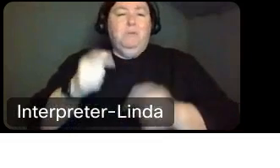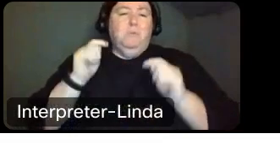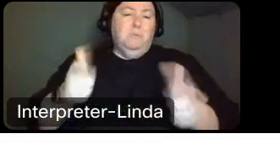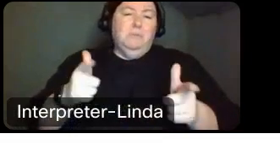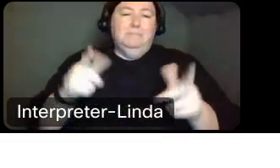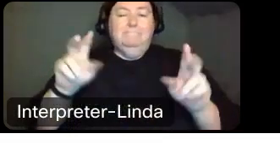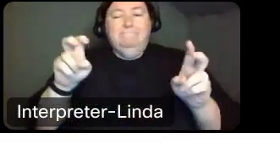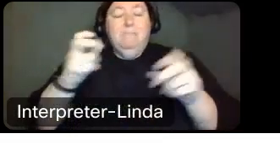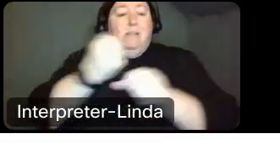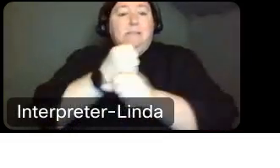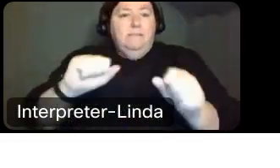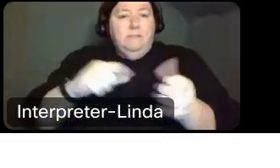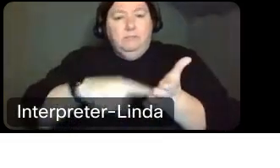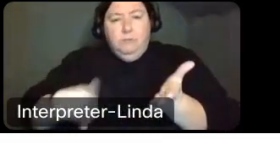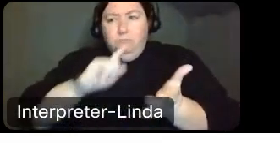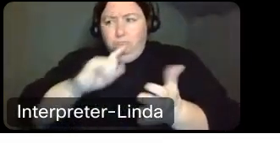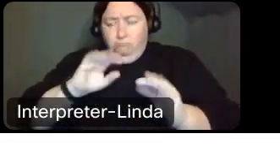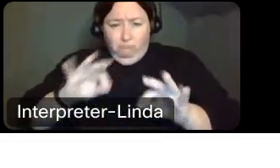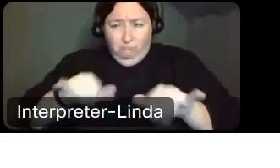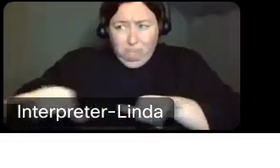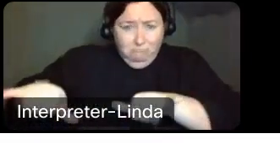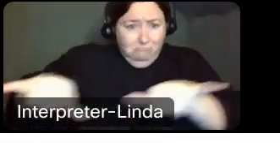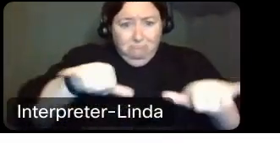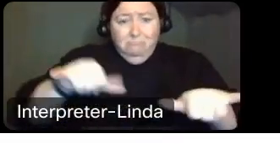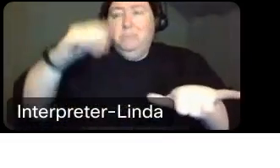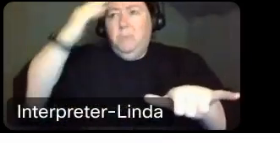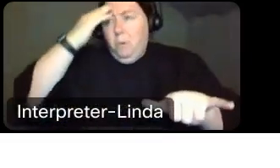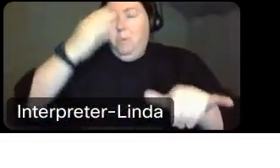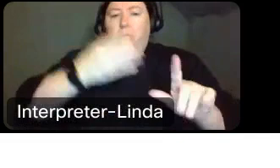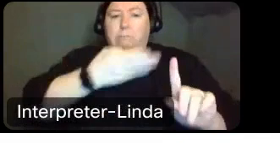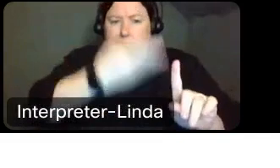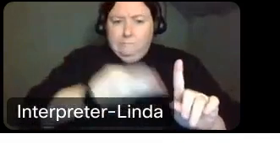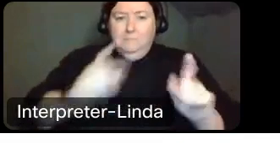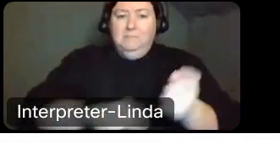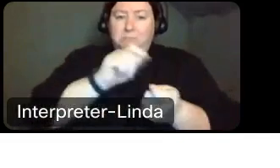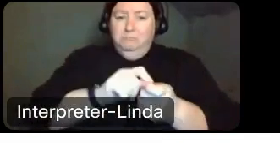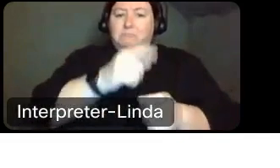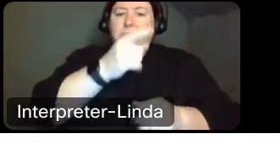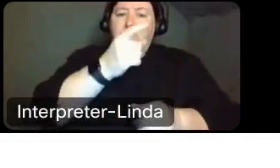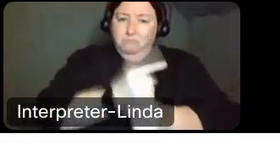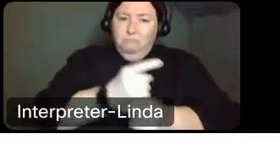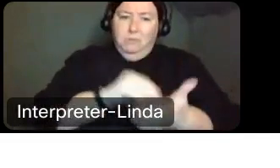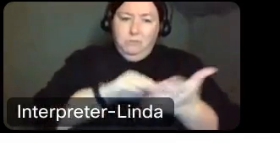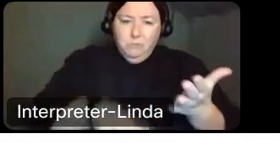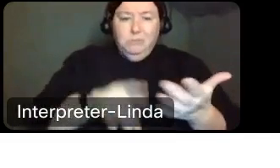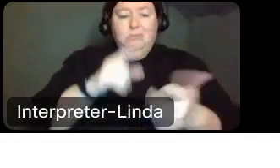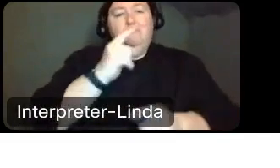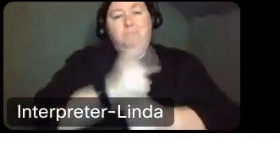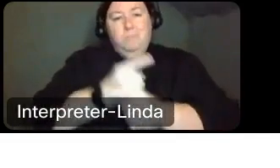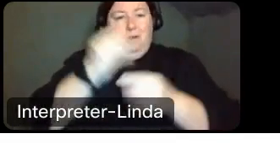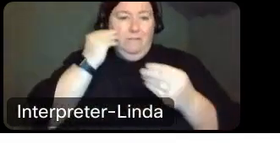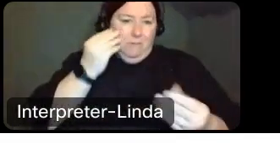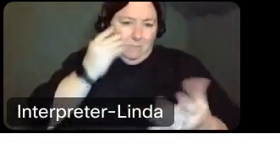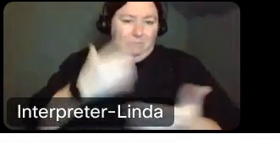to make sure that we're all on the same page, so to speak, and verifying that this is the right student, the right information.